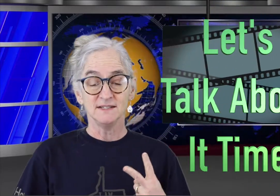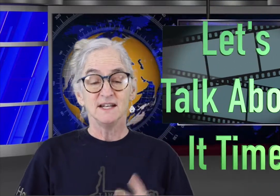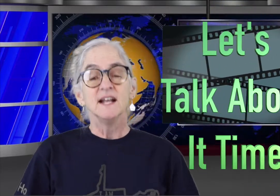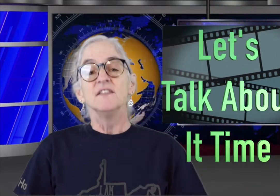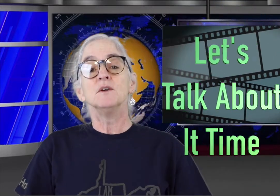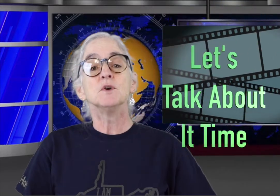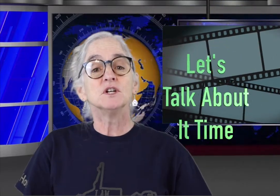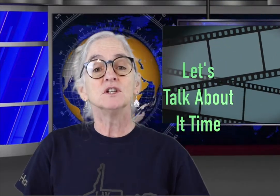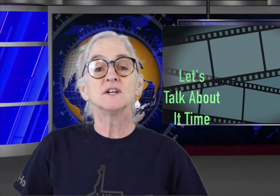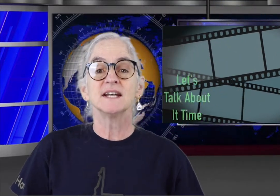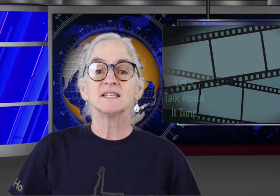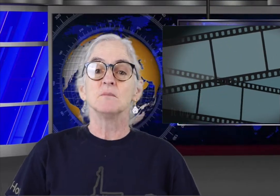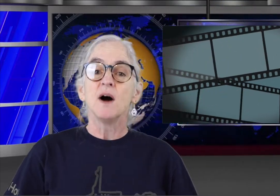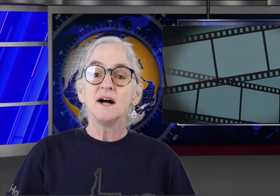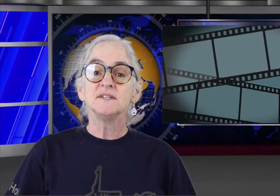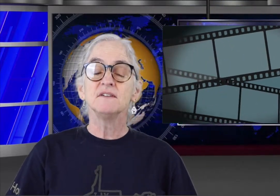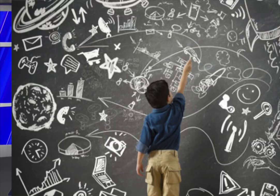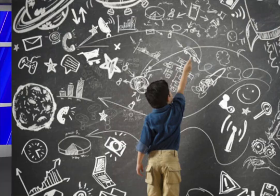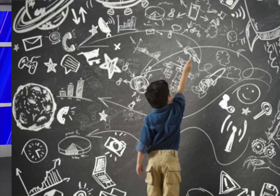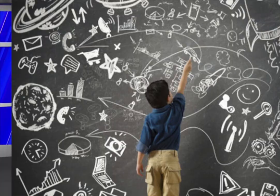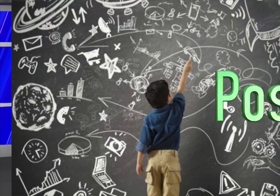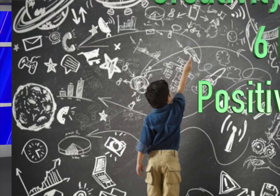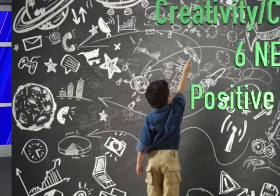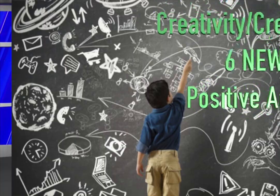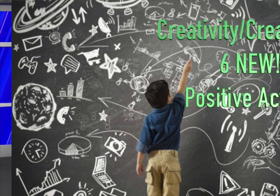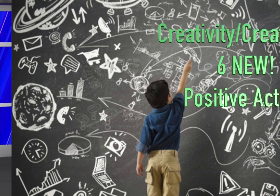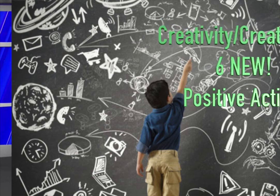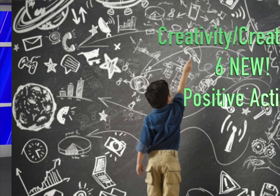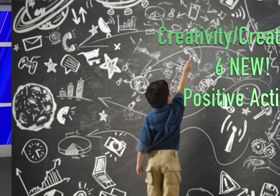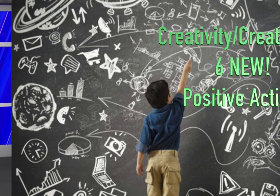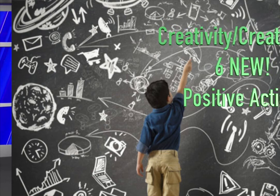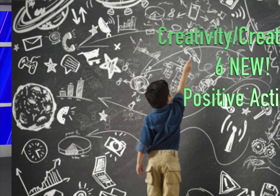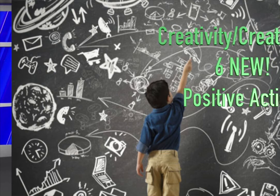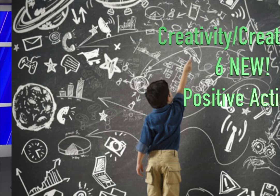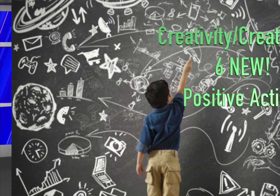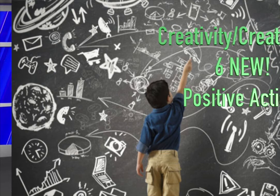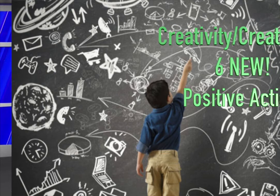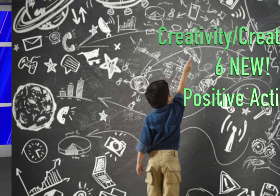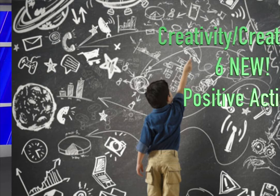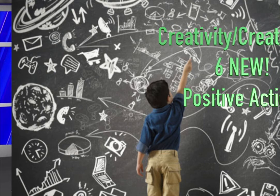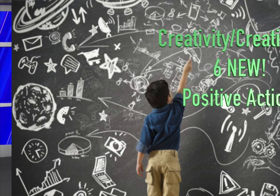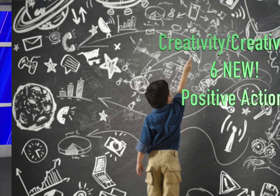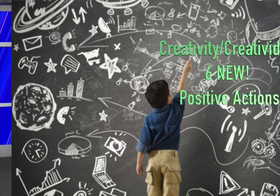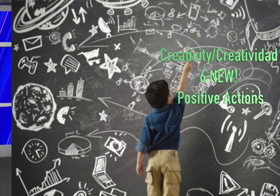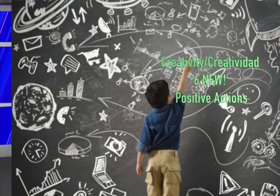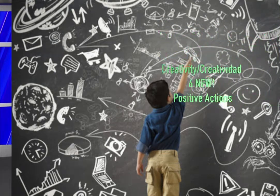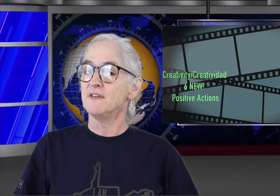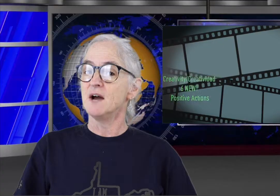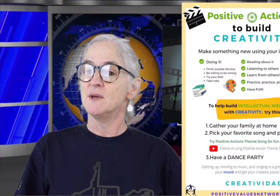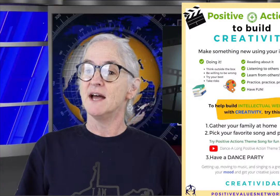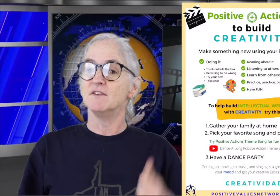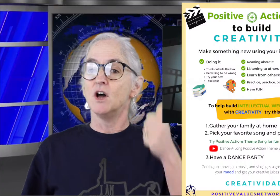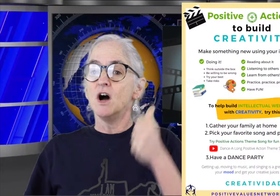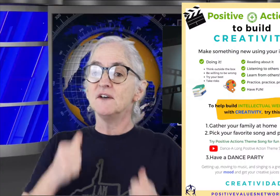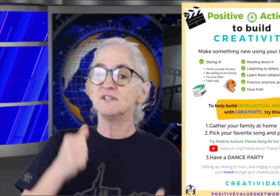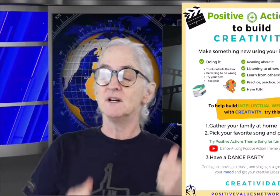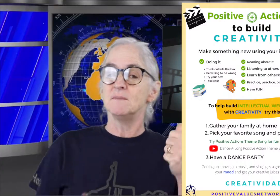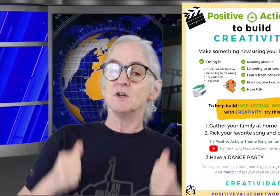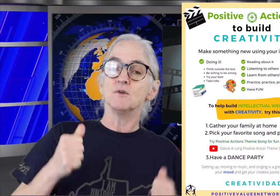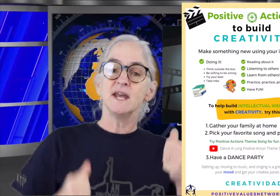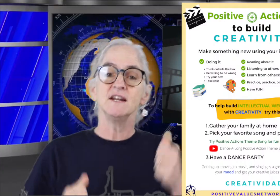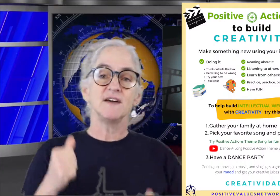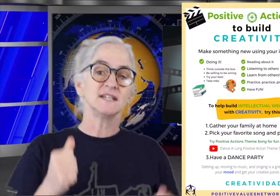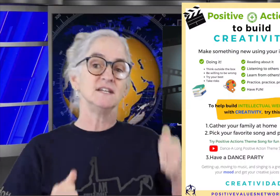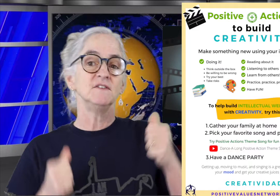about it. Then we're going to look at some positive actions that you can do for creativity. After that, we have an